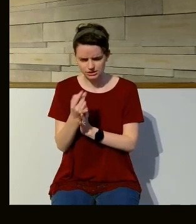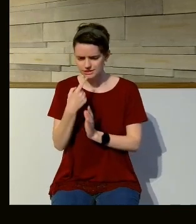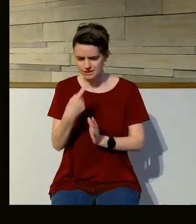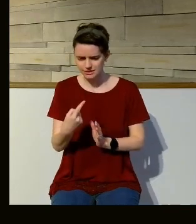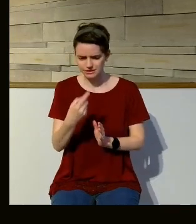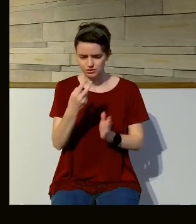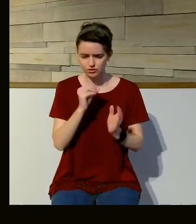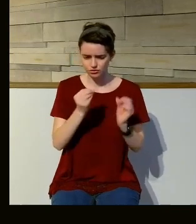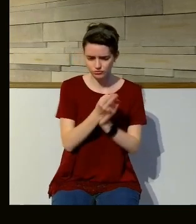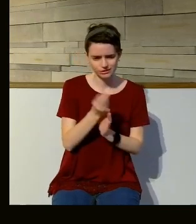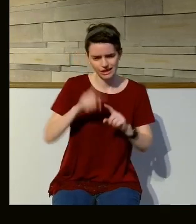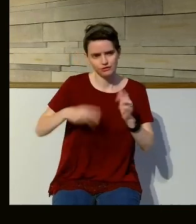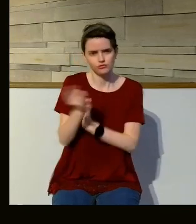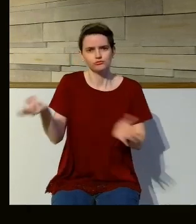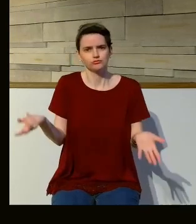truth cannot be true.